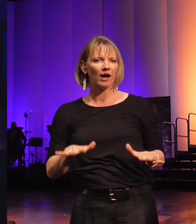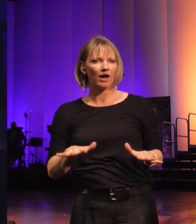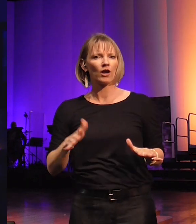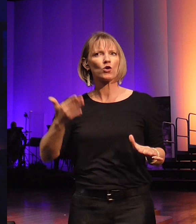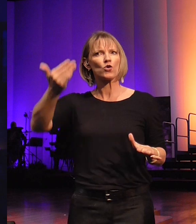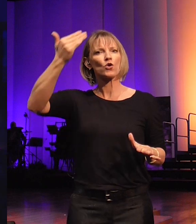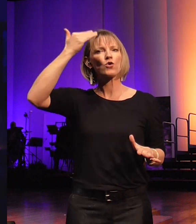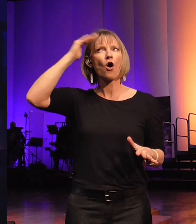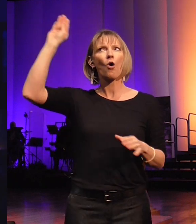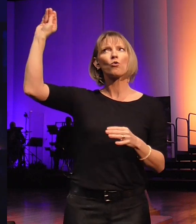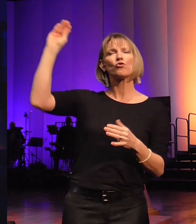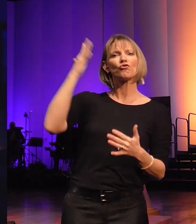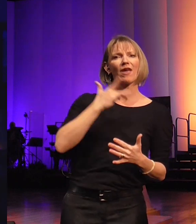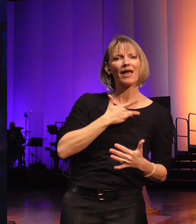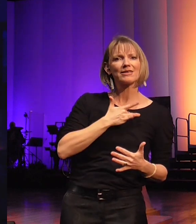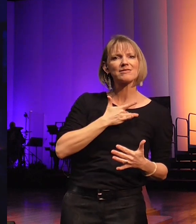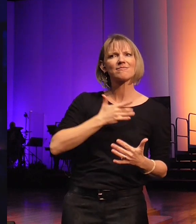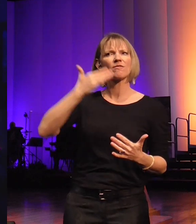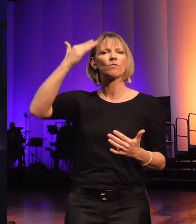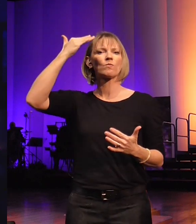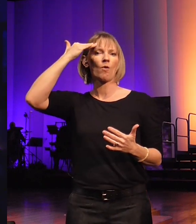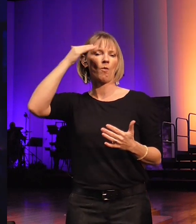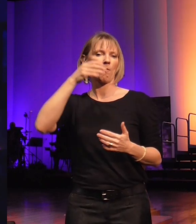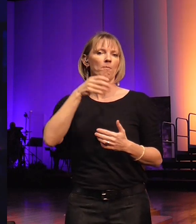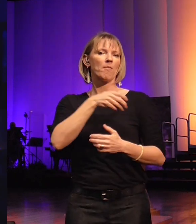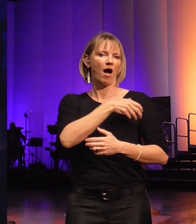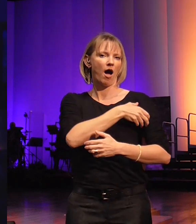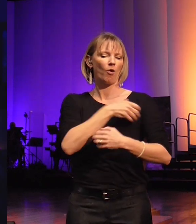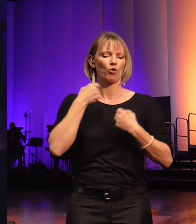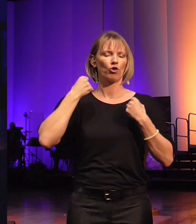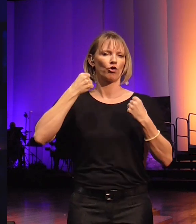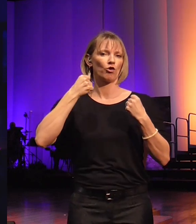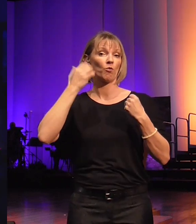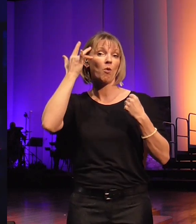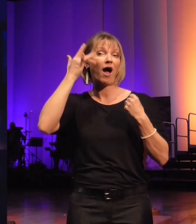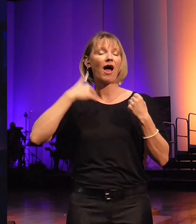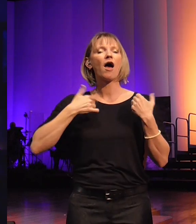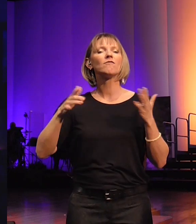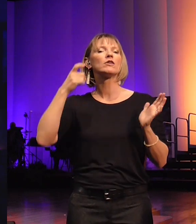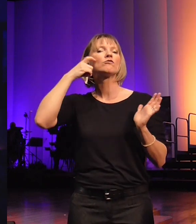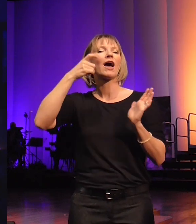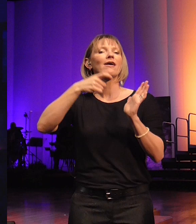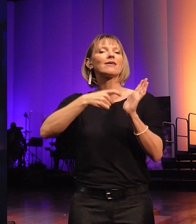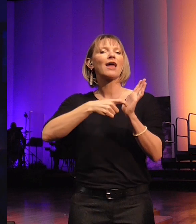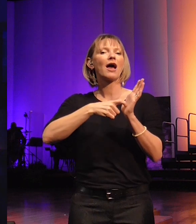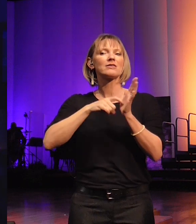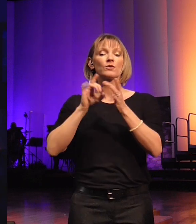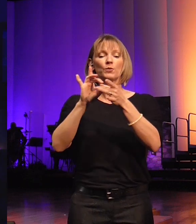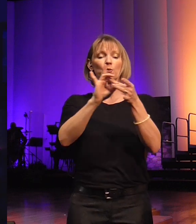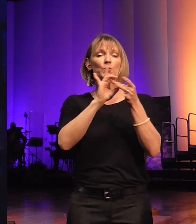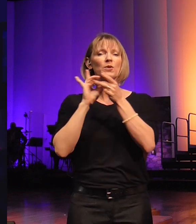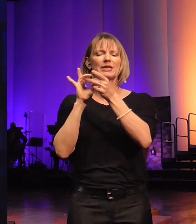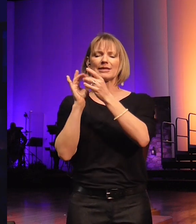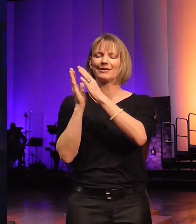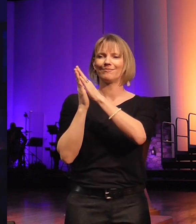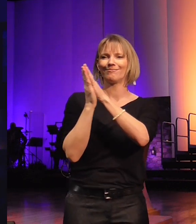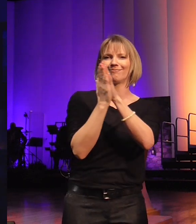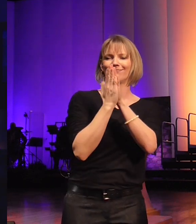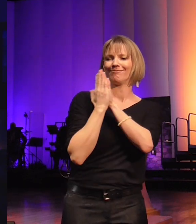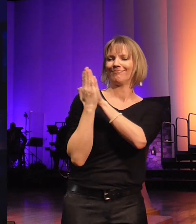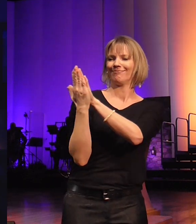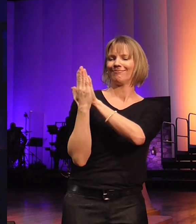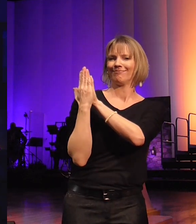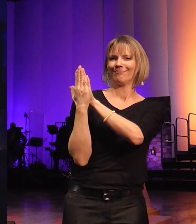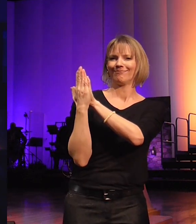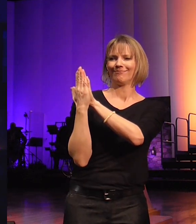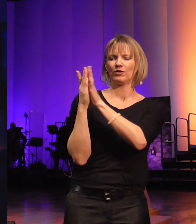this grace and this power. For I recognize it is the unity, the seamless unity of who